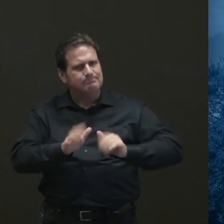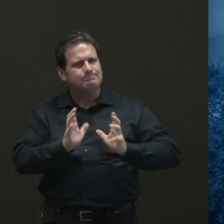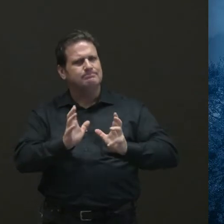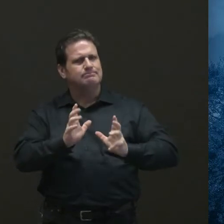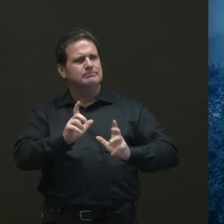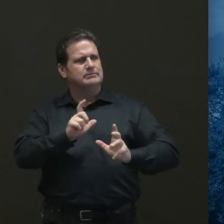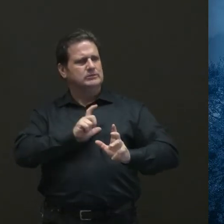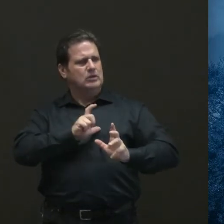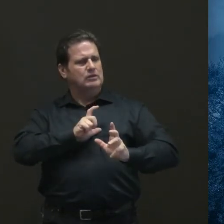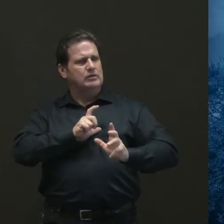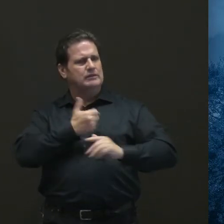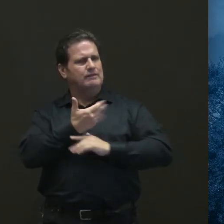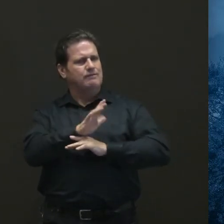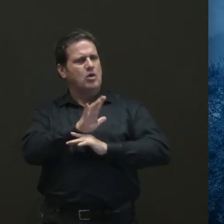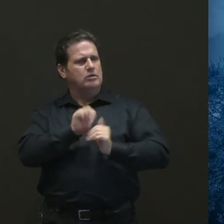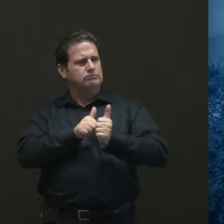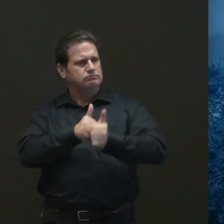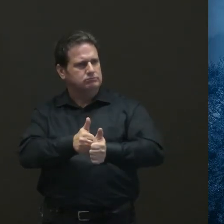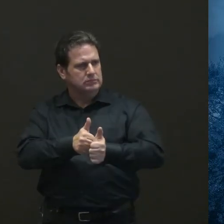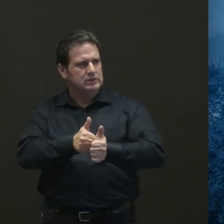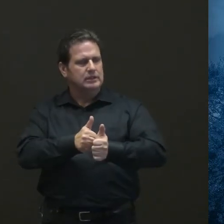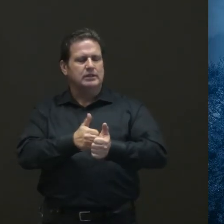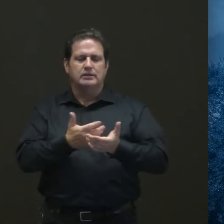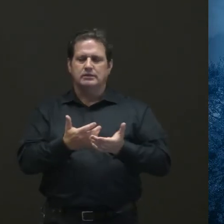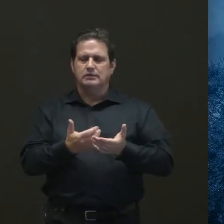enforcement side. I think it's going to come down to enforcement.